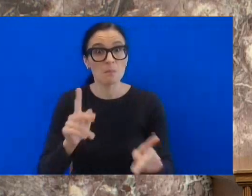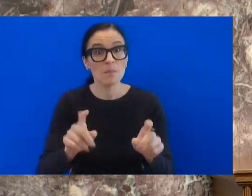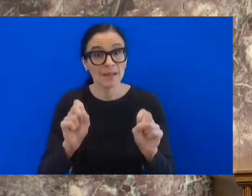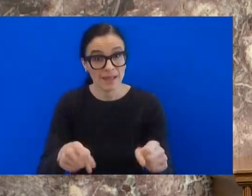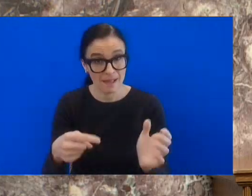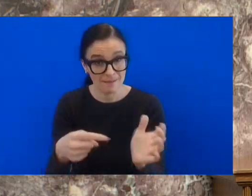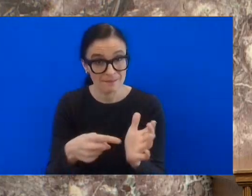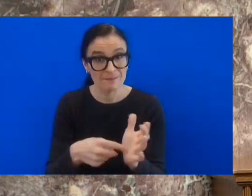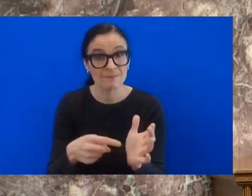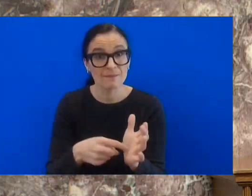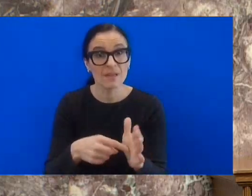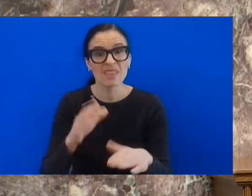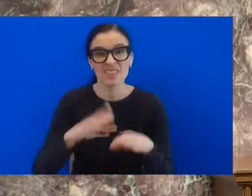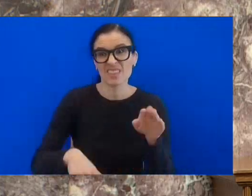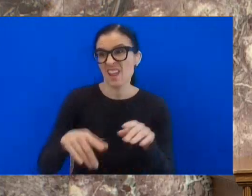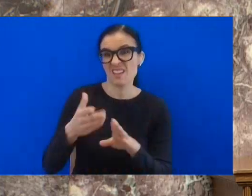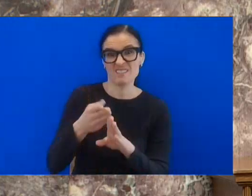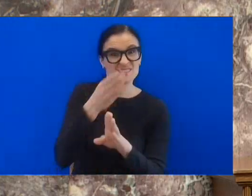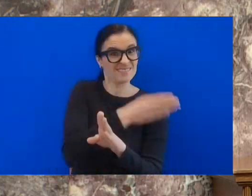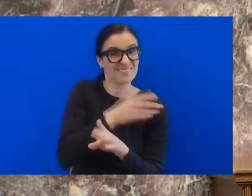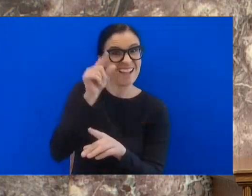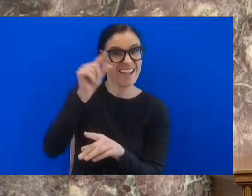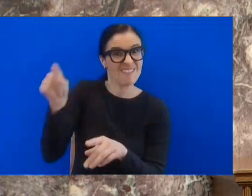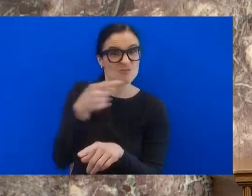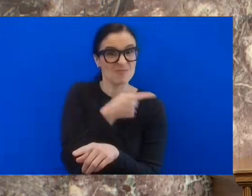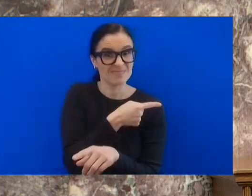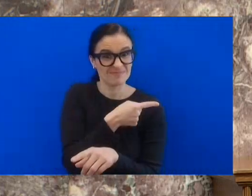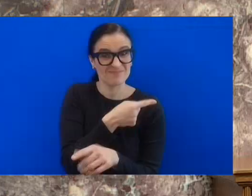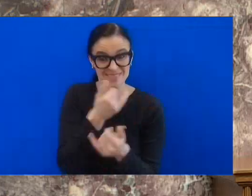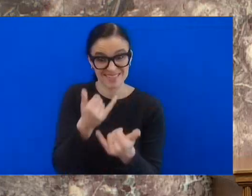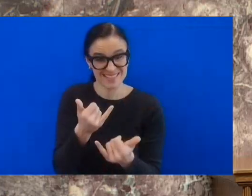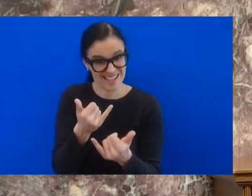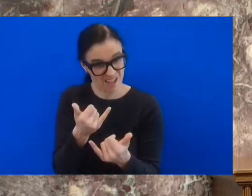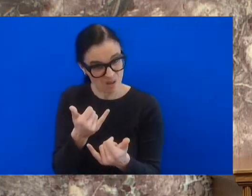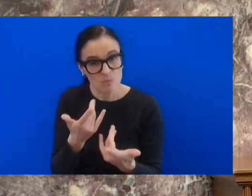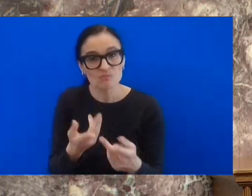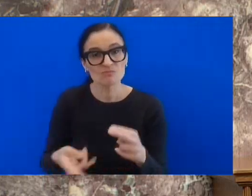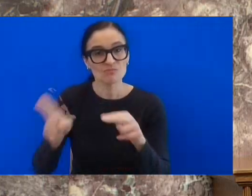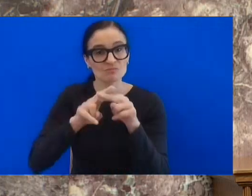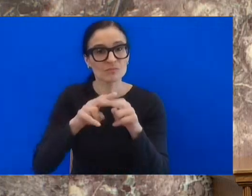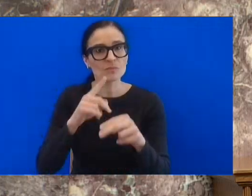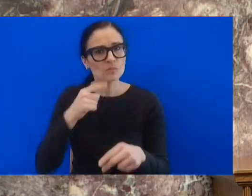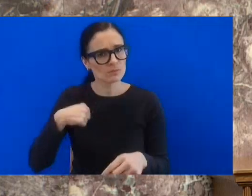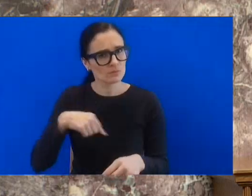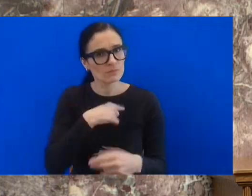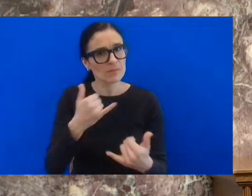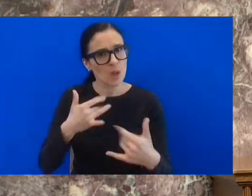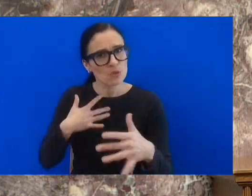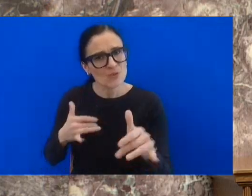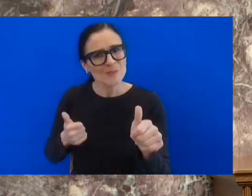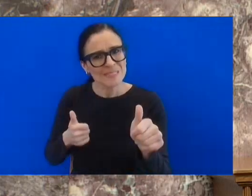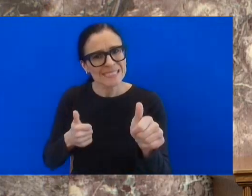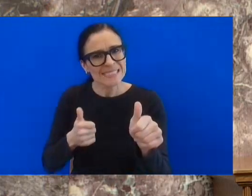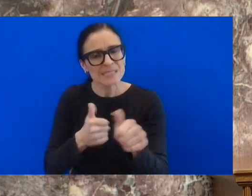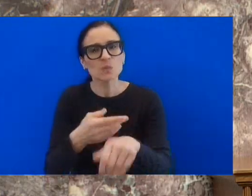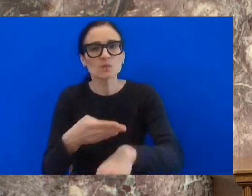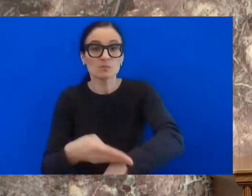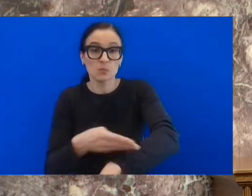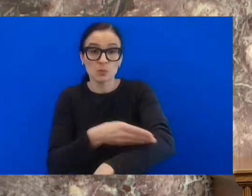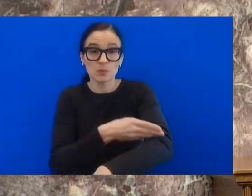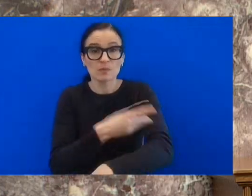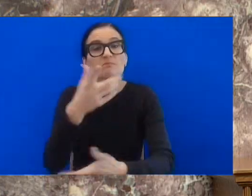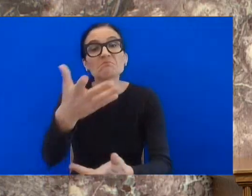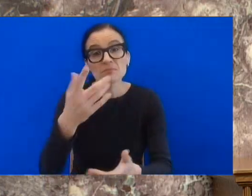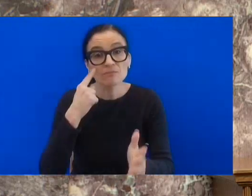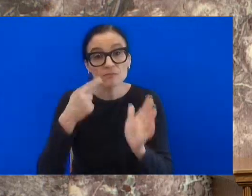more, Honourable Speaker. We are making up for lost time, and we're seeing some results. In Kelowna, 120 new units of supportive